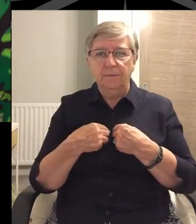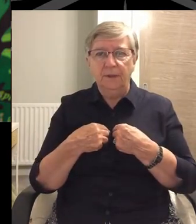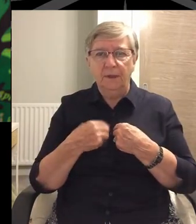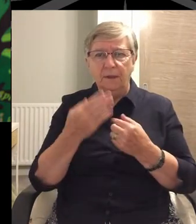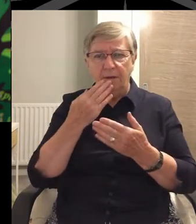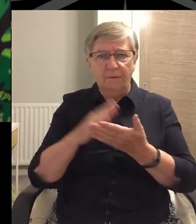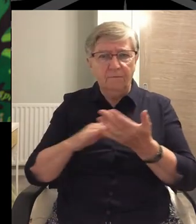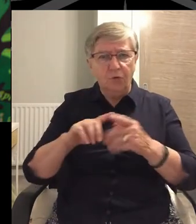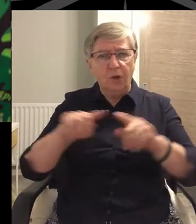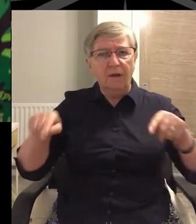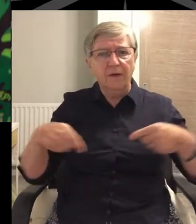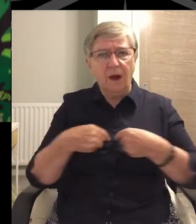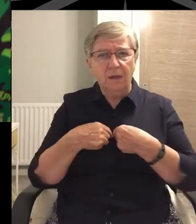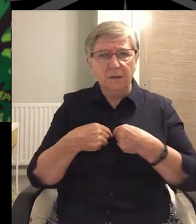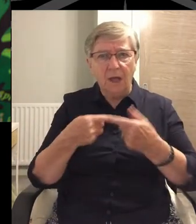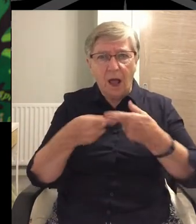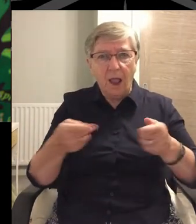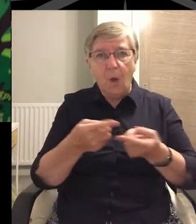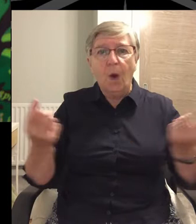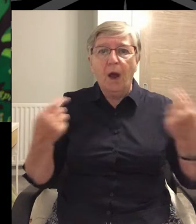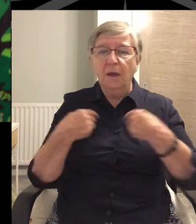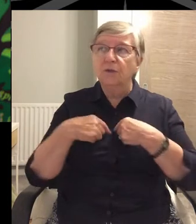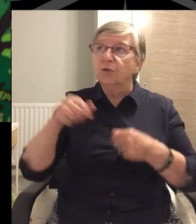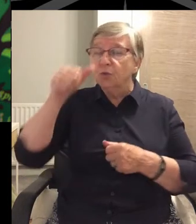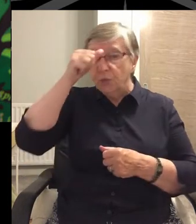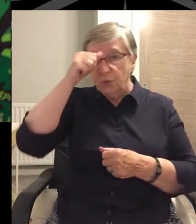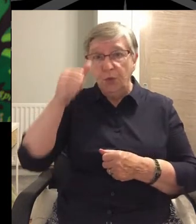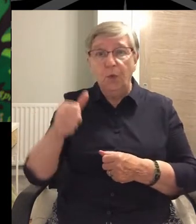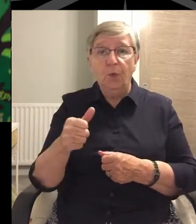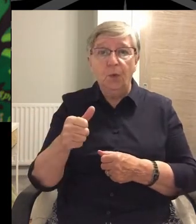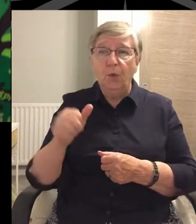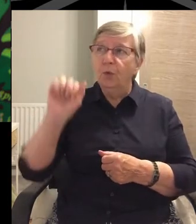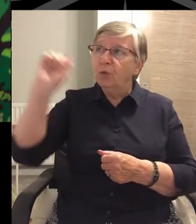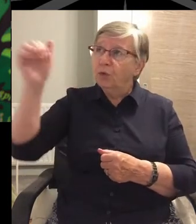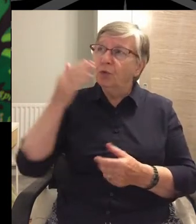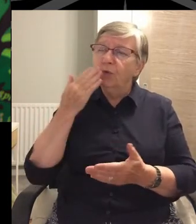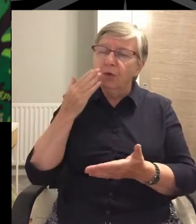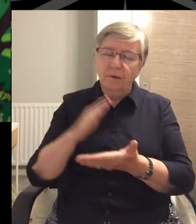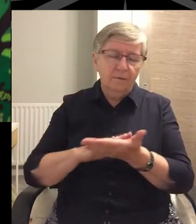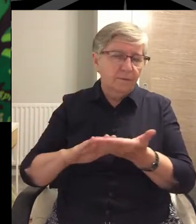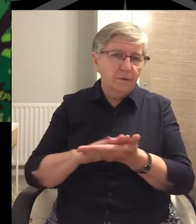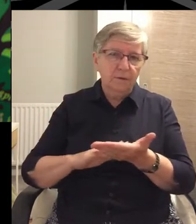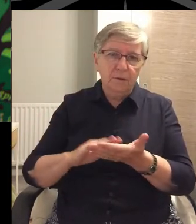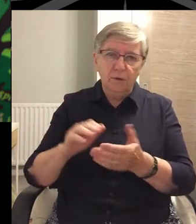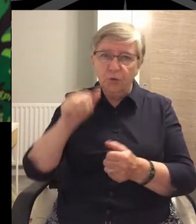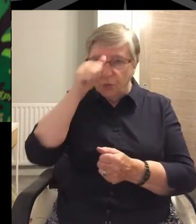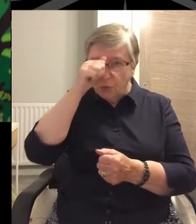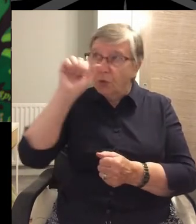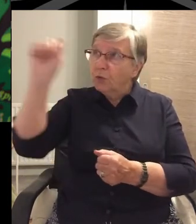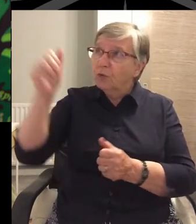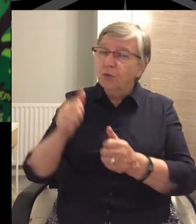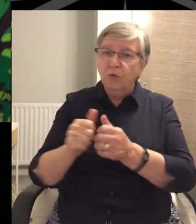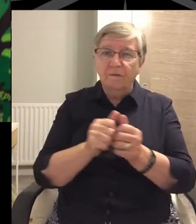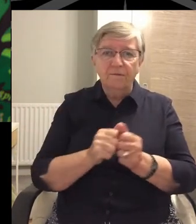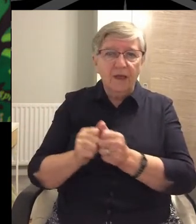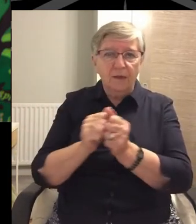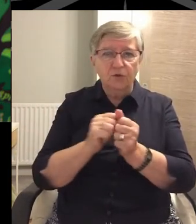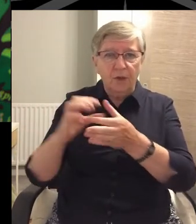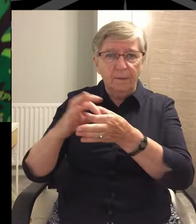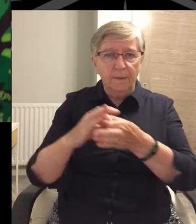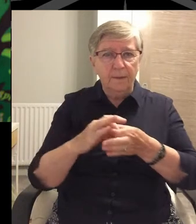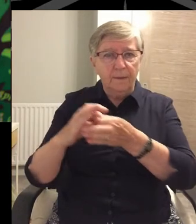And forgive us and allow us to know that pardon, that fellowship with you restored.